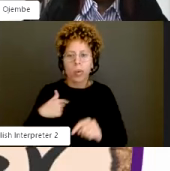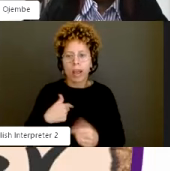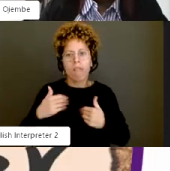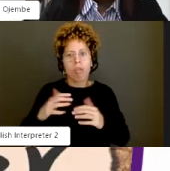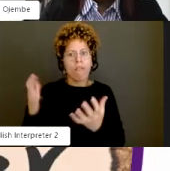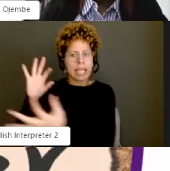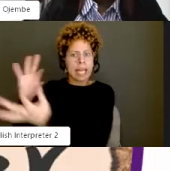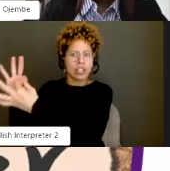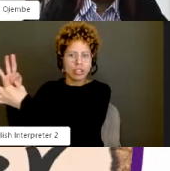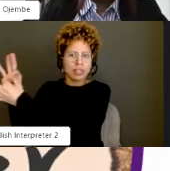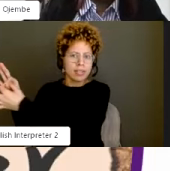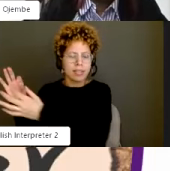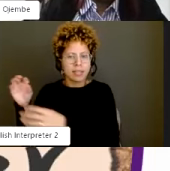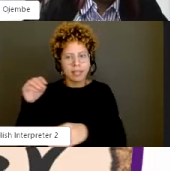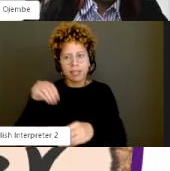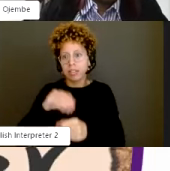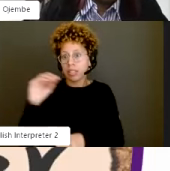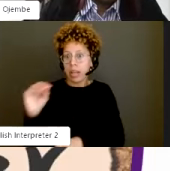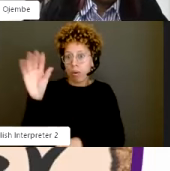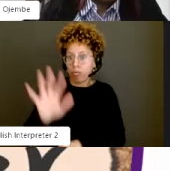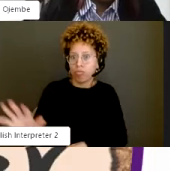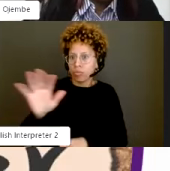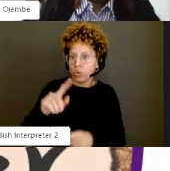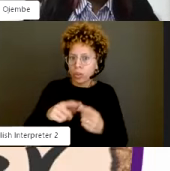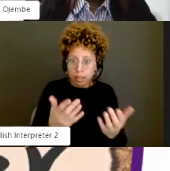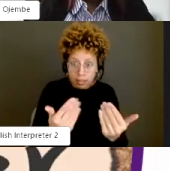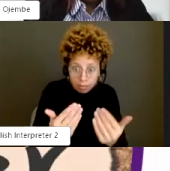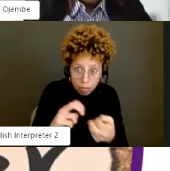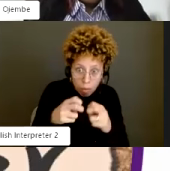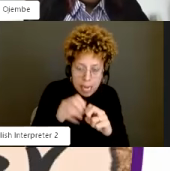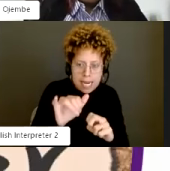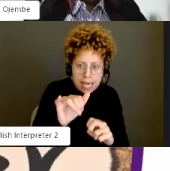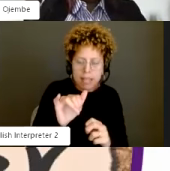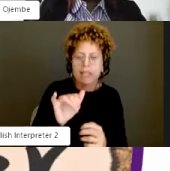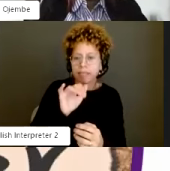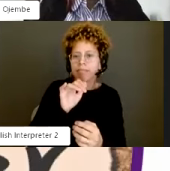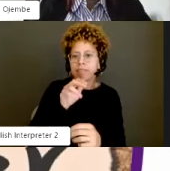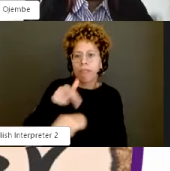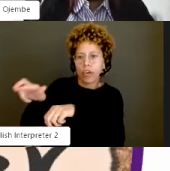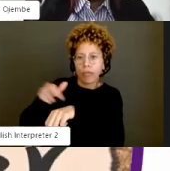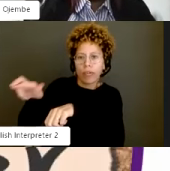communities across Ontario to make those referrals for people to get direct access to support and information.